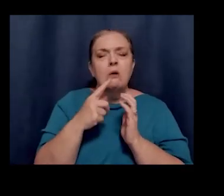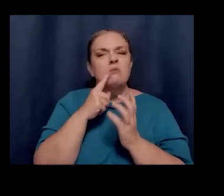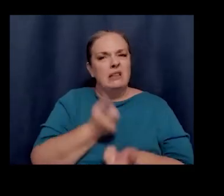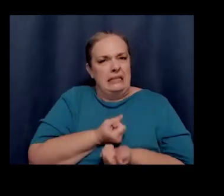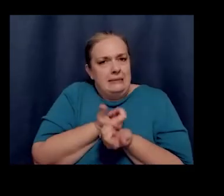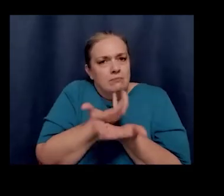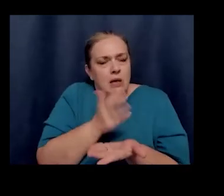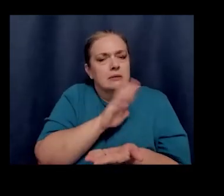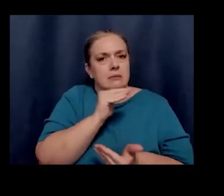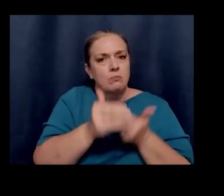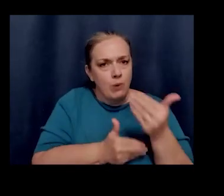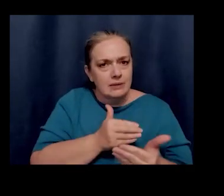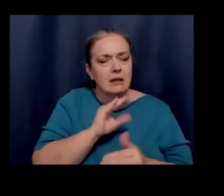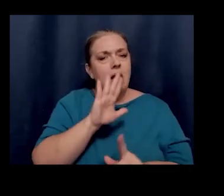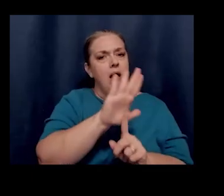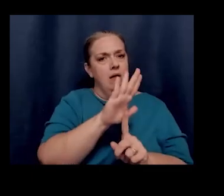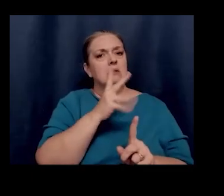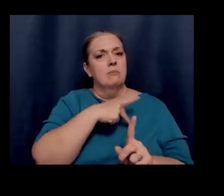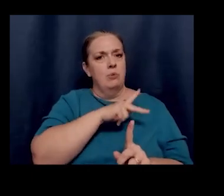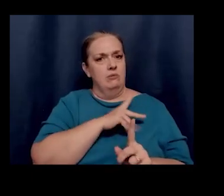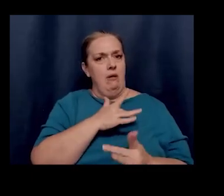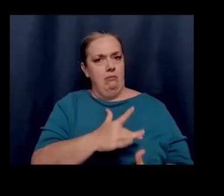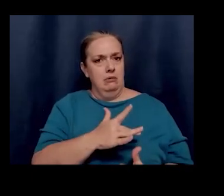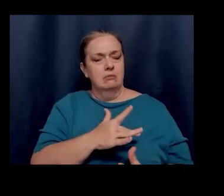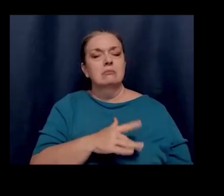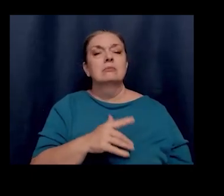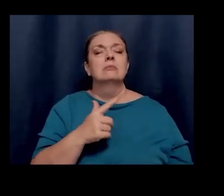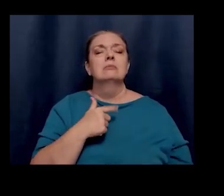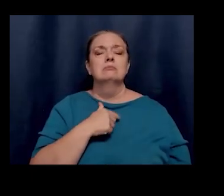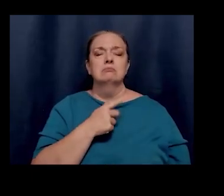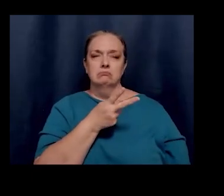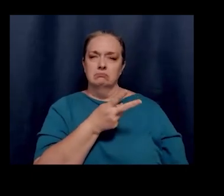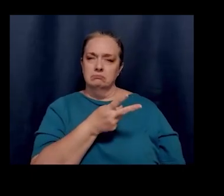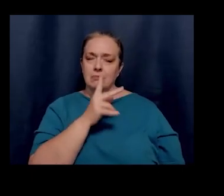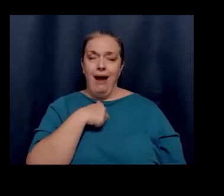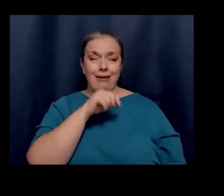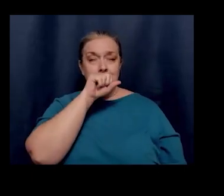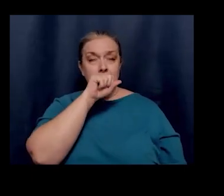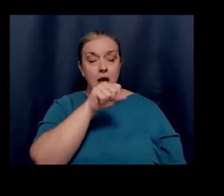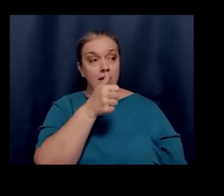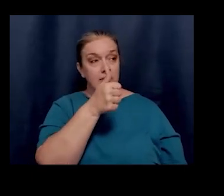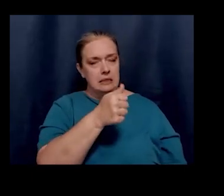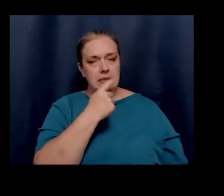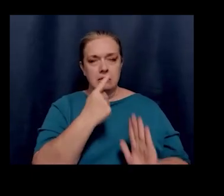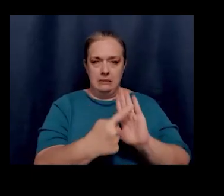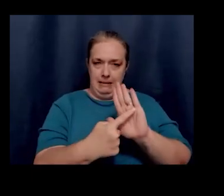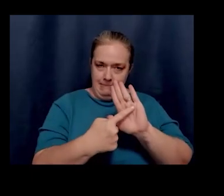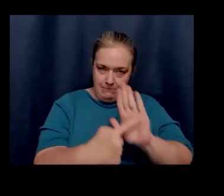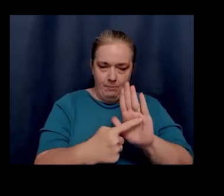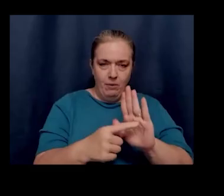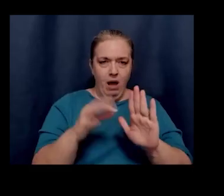personality. For me, what I love most is that he is a poignant example of the basic